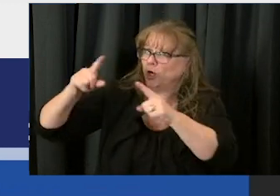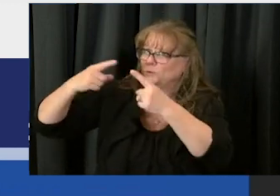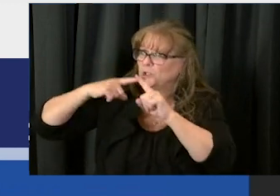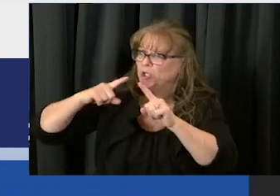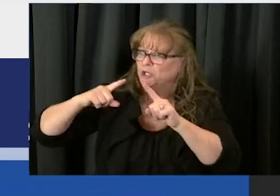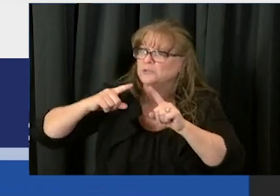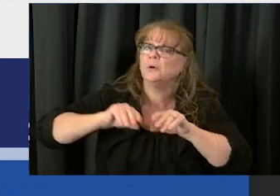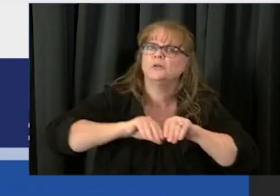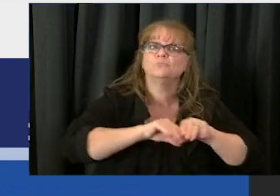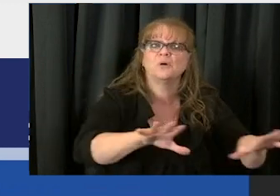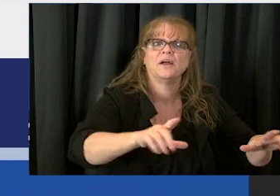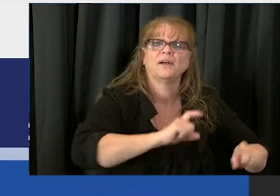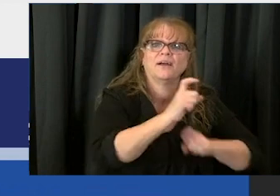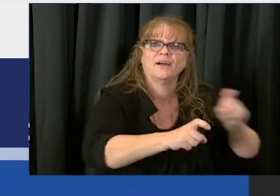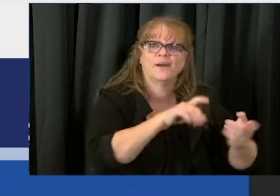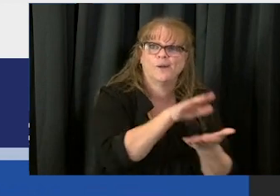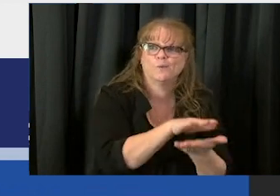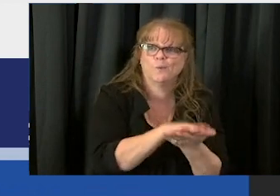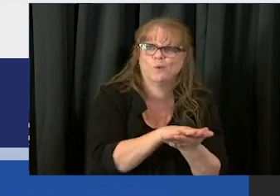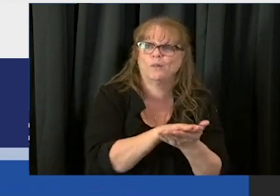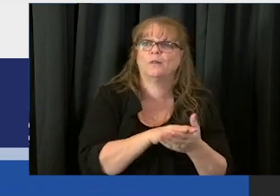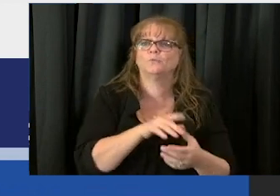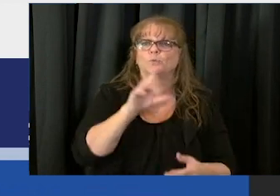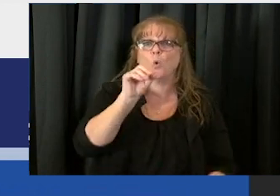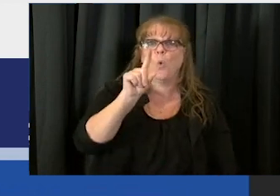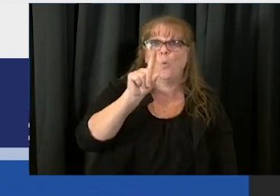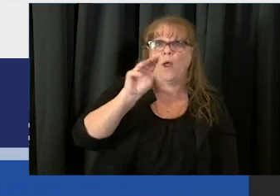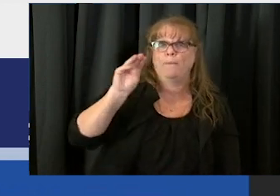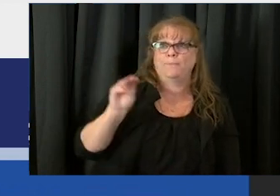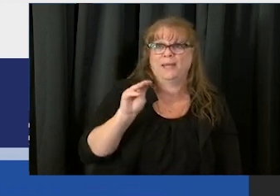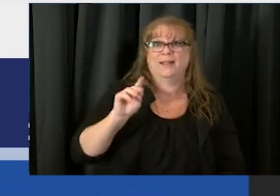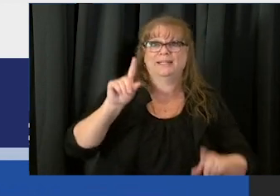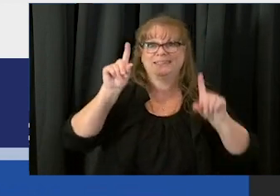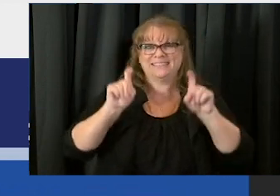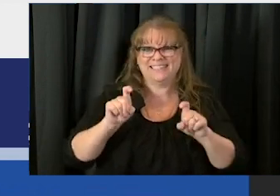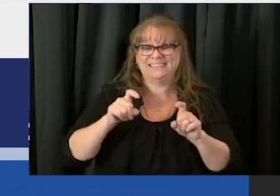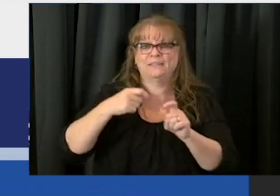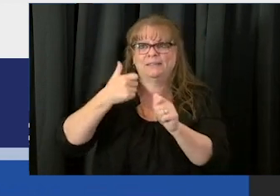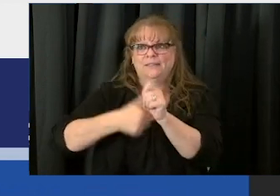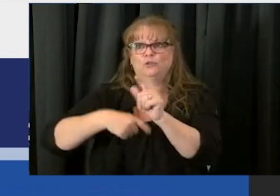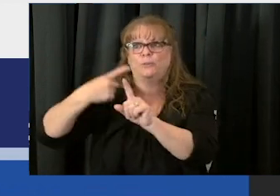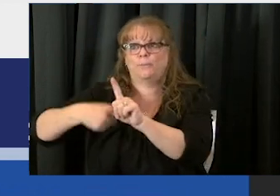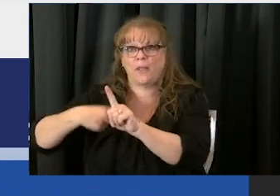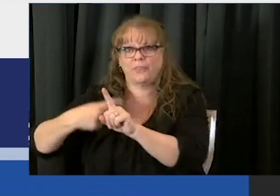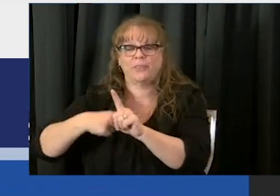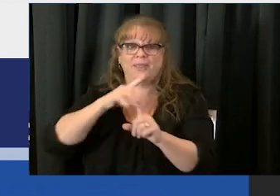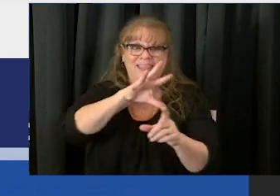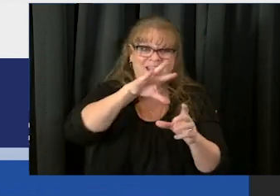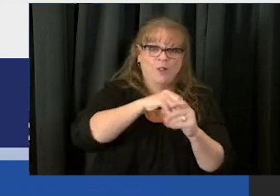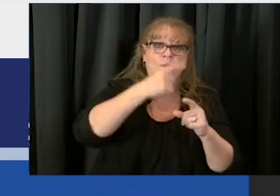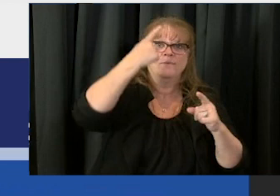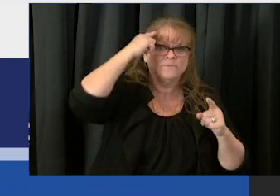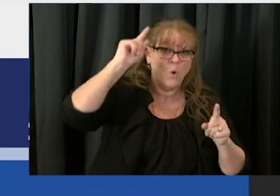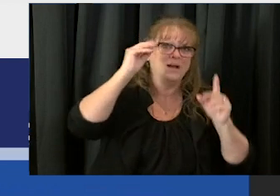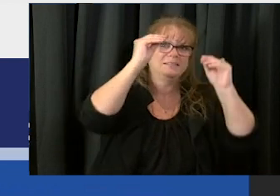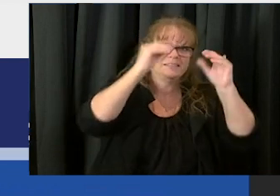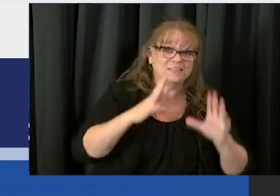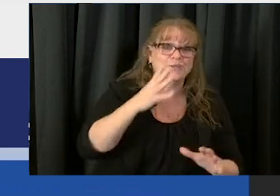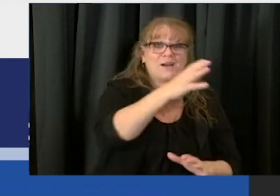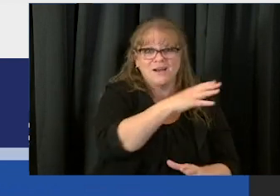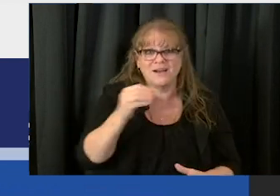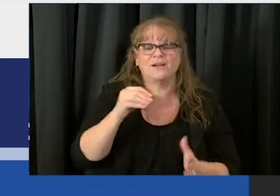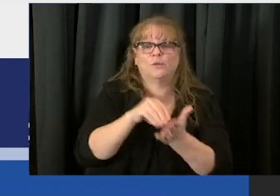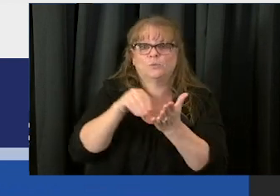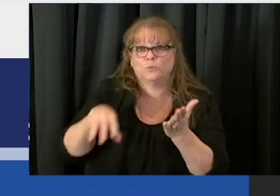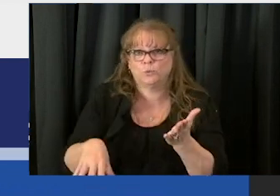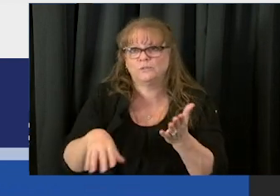teachers, schools, staff, and as our back to school report states, that with these layered protections, our school are